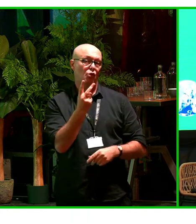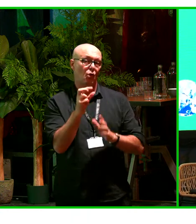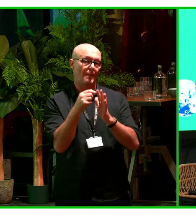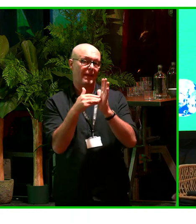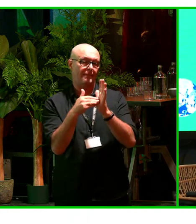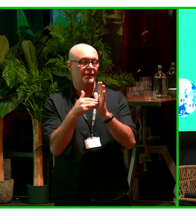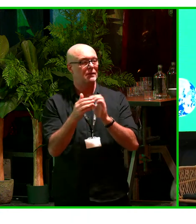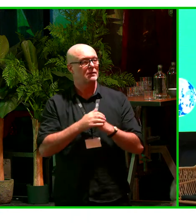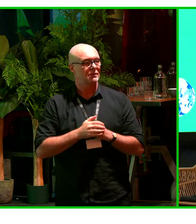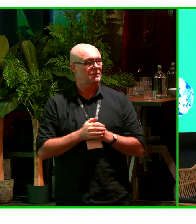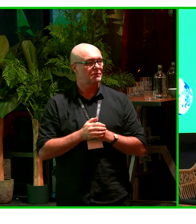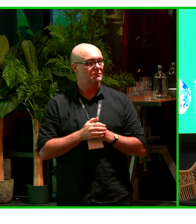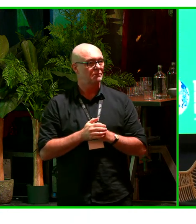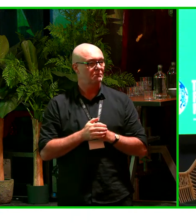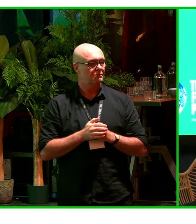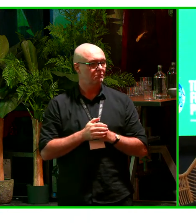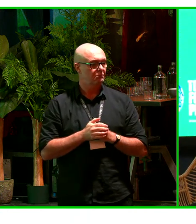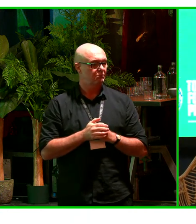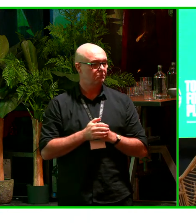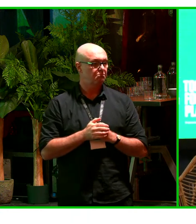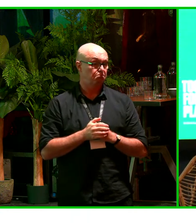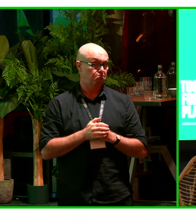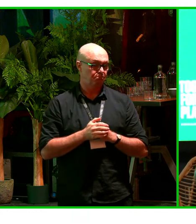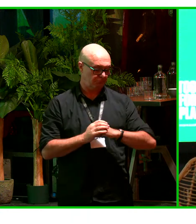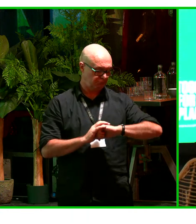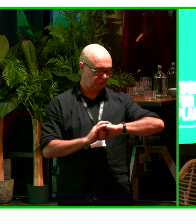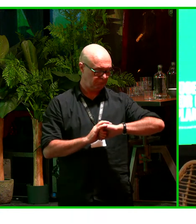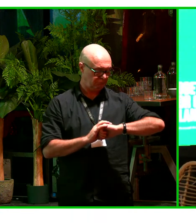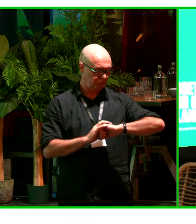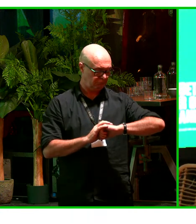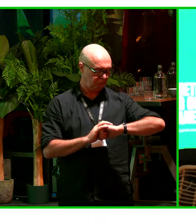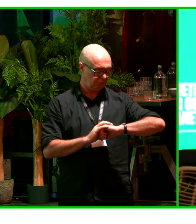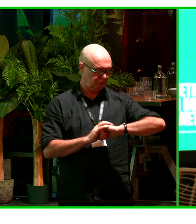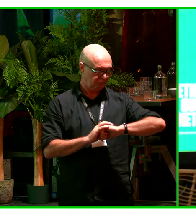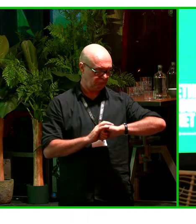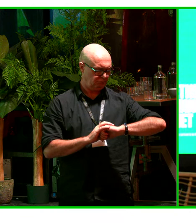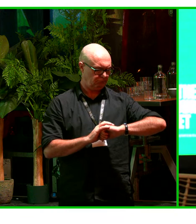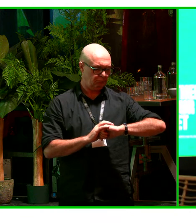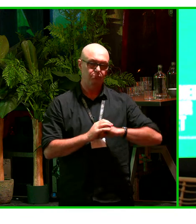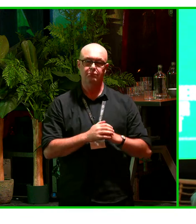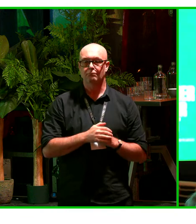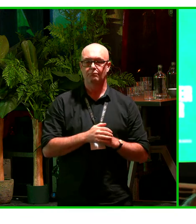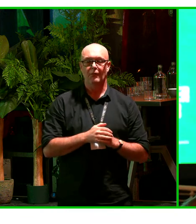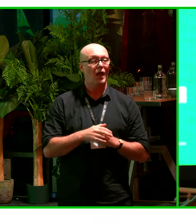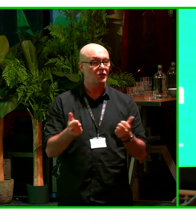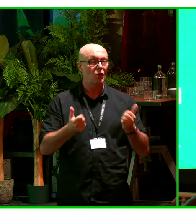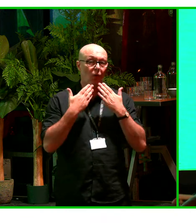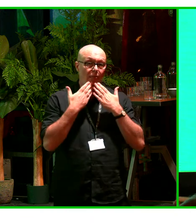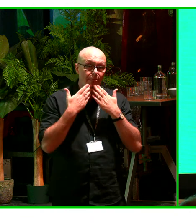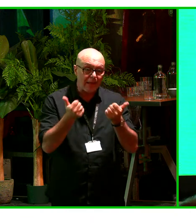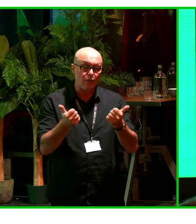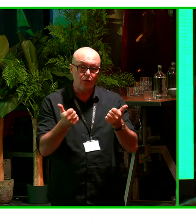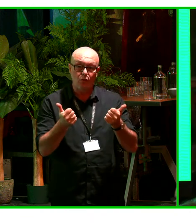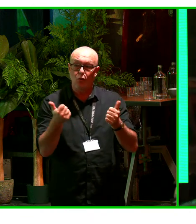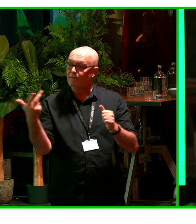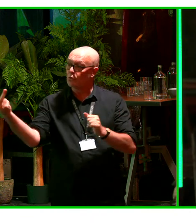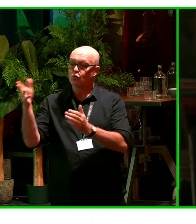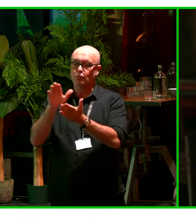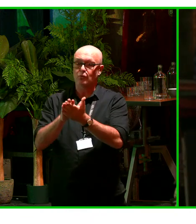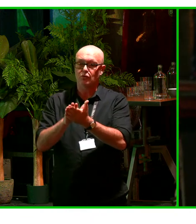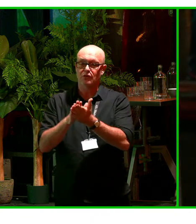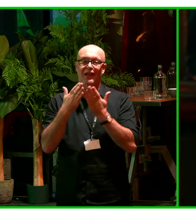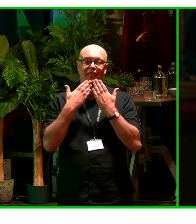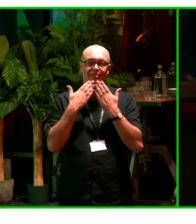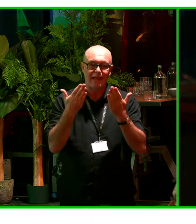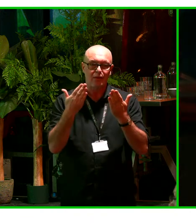the plant room at the other end. We've got four great talks after lunch. It just leaves me to say thank you to our sponsors. Thank you to